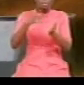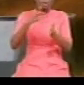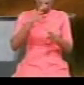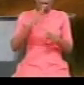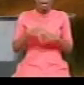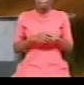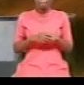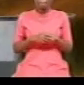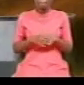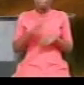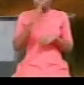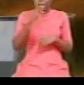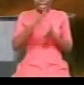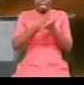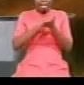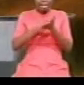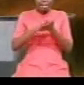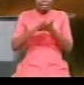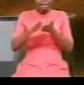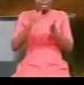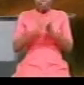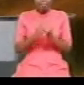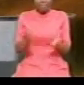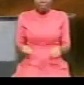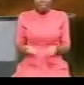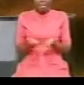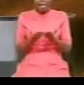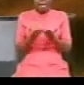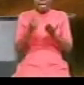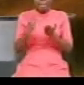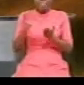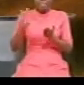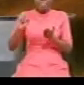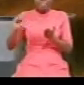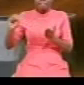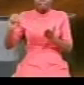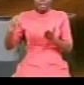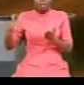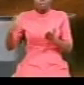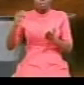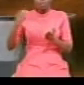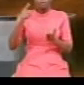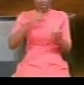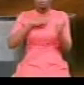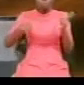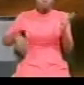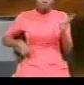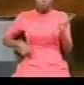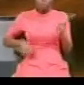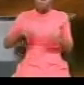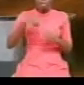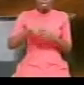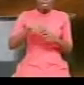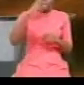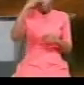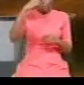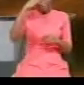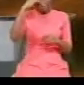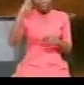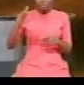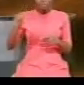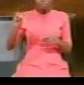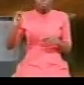midst of her, be ye clean that bear the vessel of the Lord. In Romans chapter